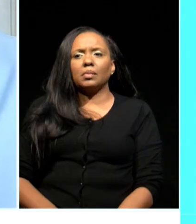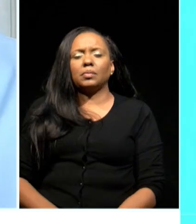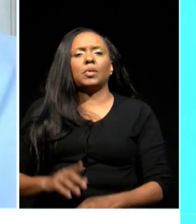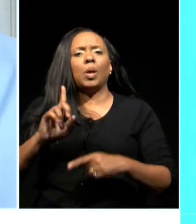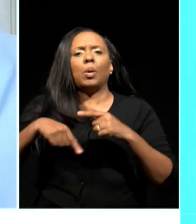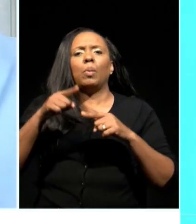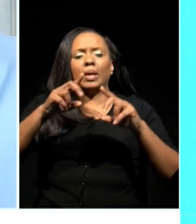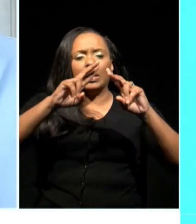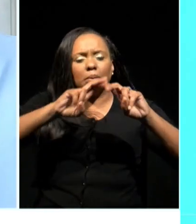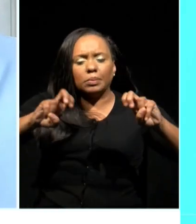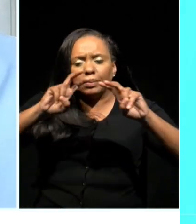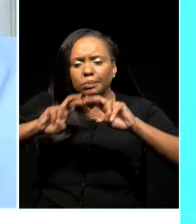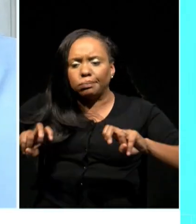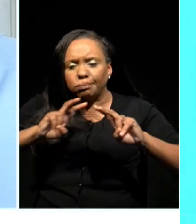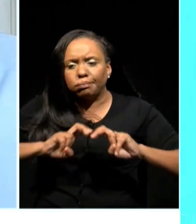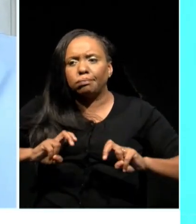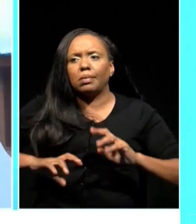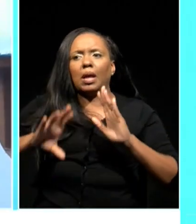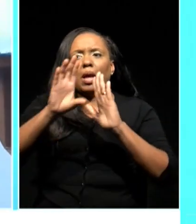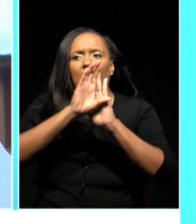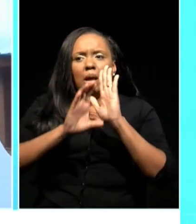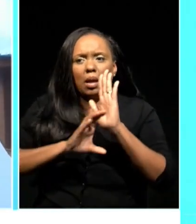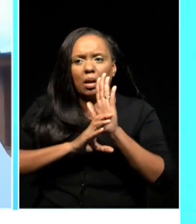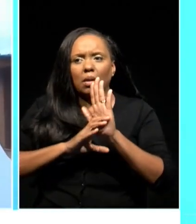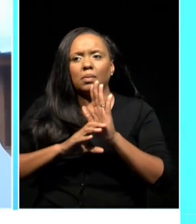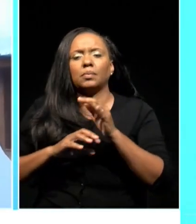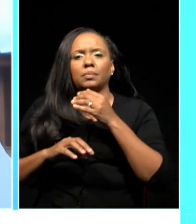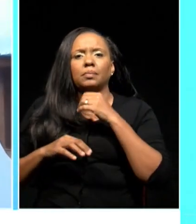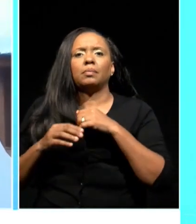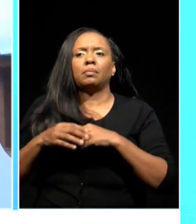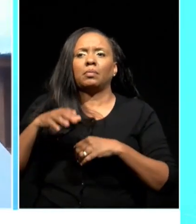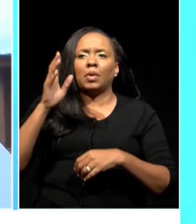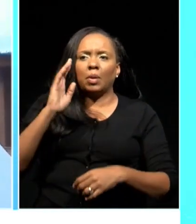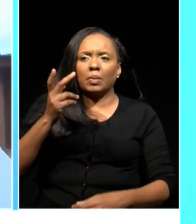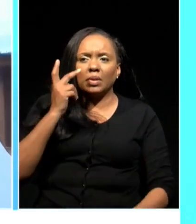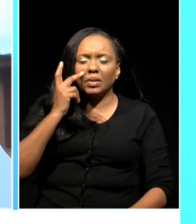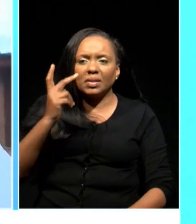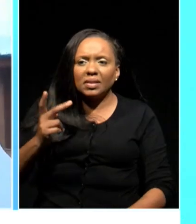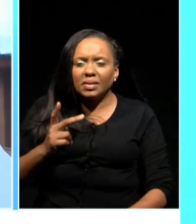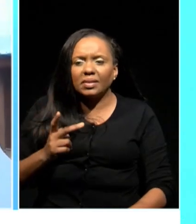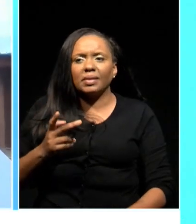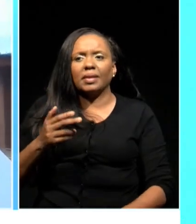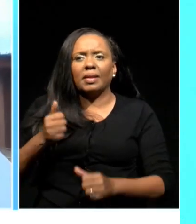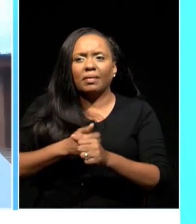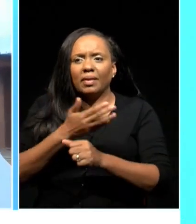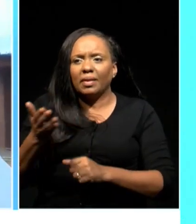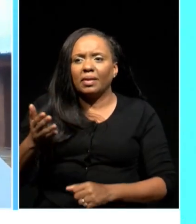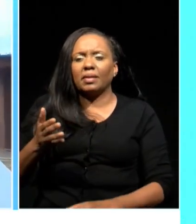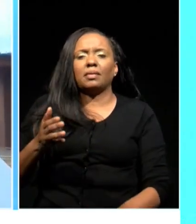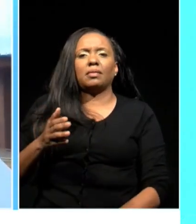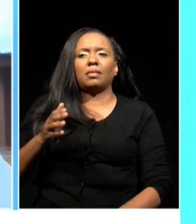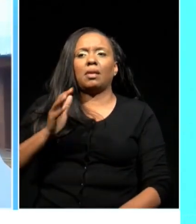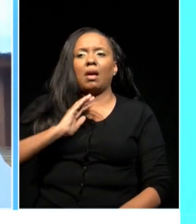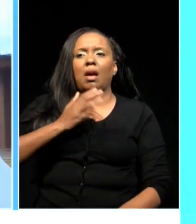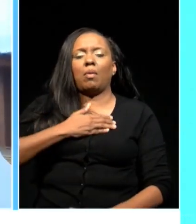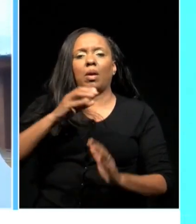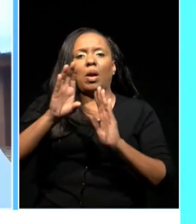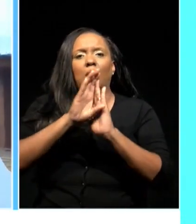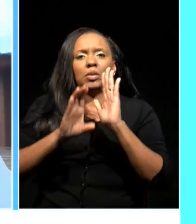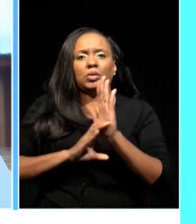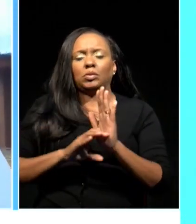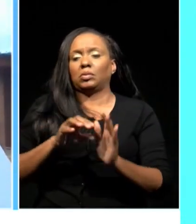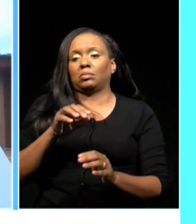apart, I am convinced that then we are going to see what we are dealing with. The Westminster Constitution is a